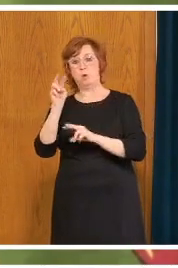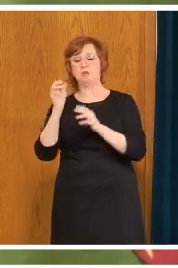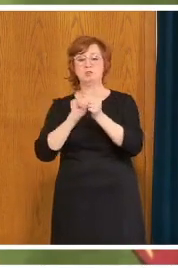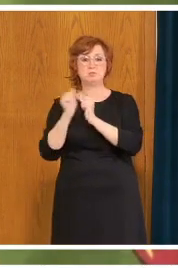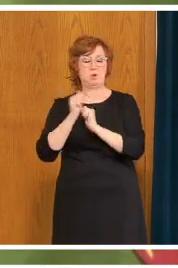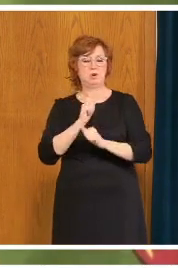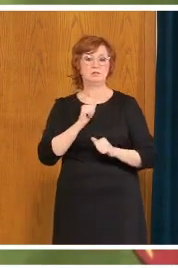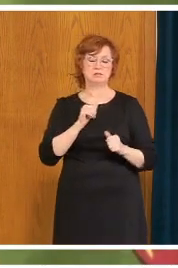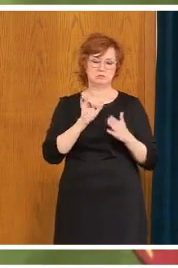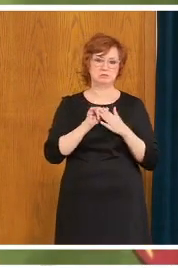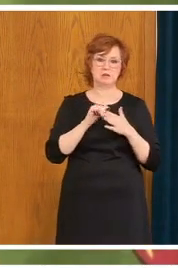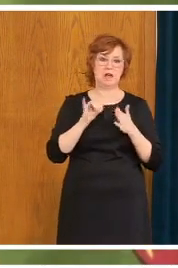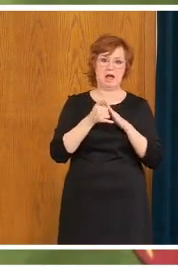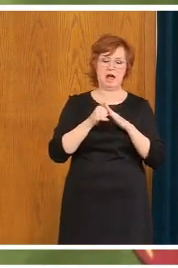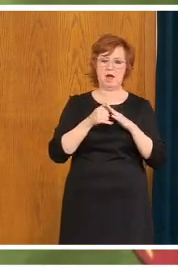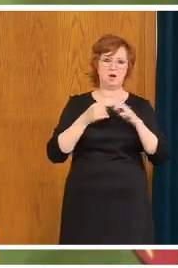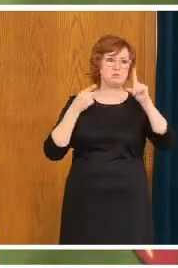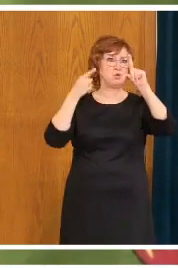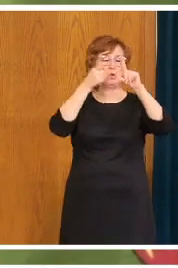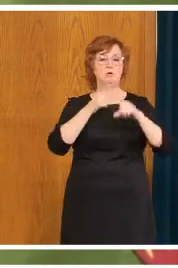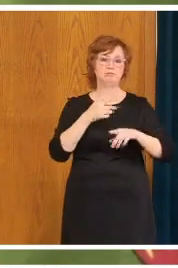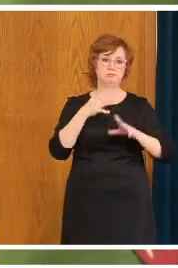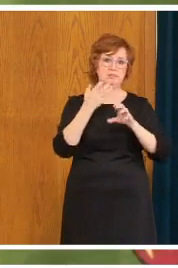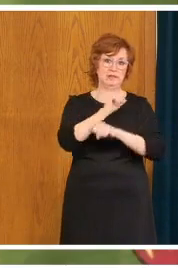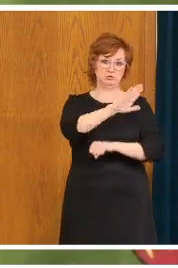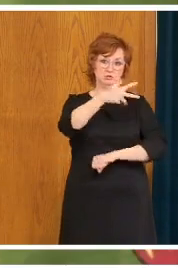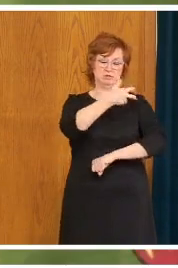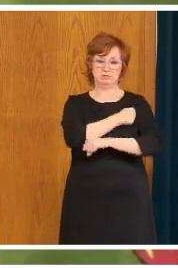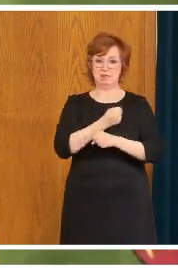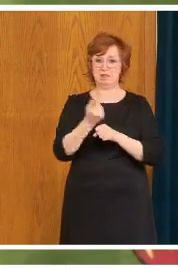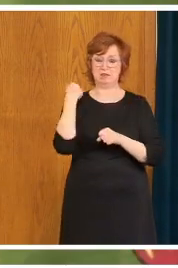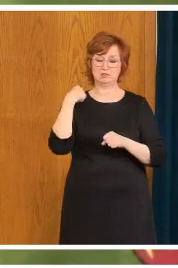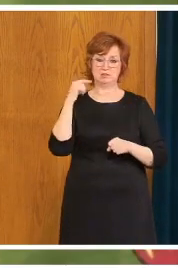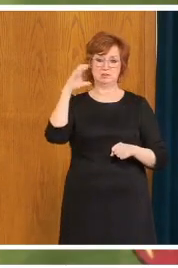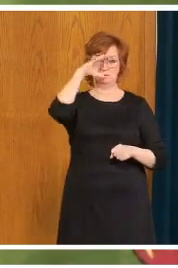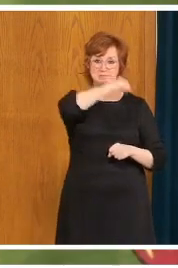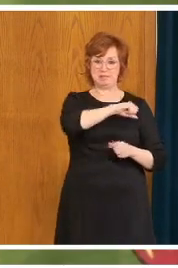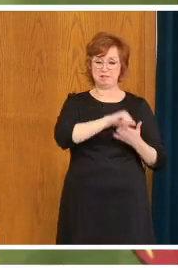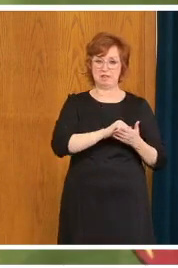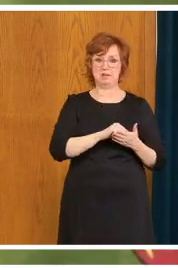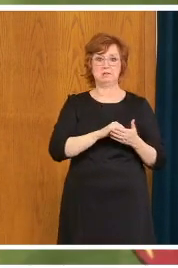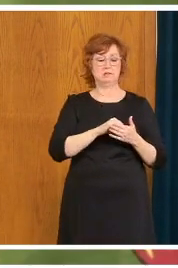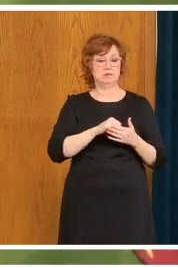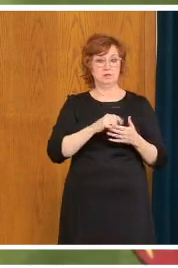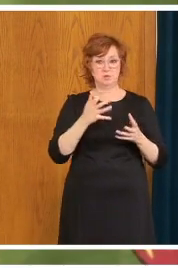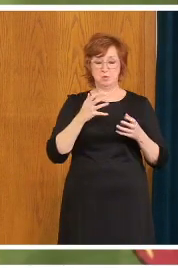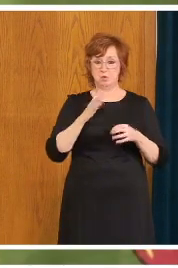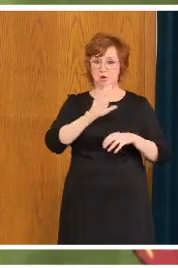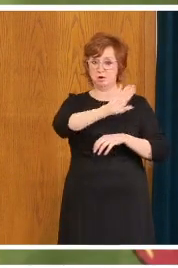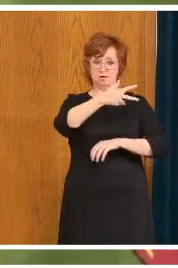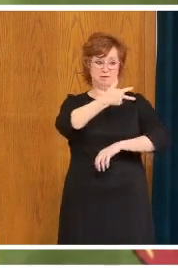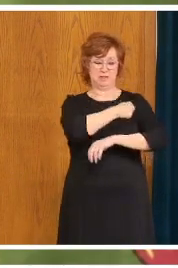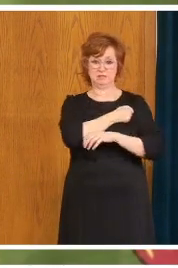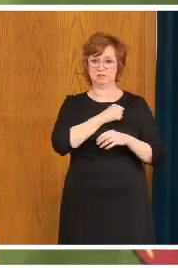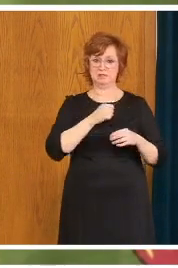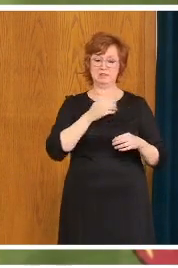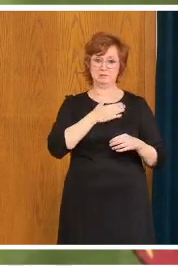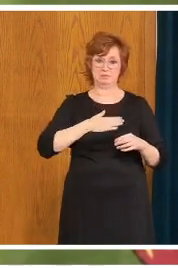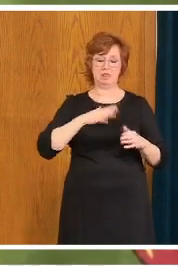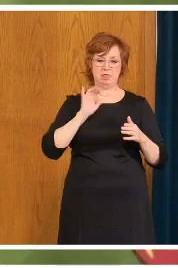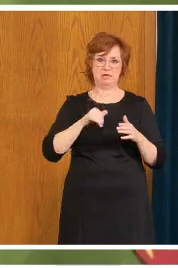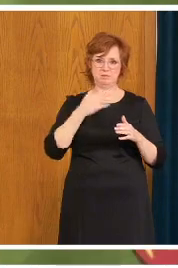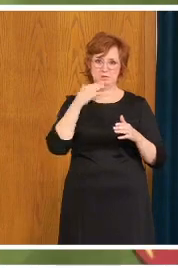up these festivals and open up these things that we missed last year. So if you can get in and get your vaccine shot,